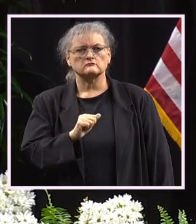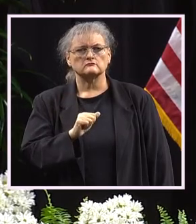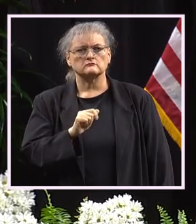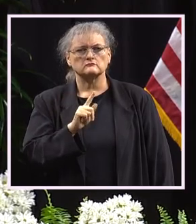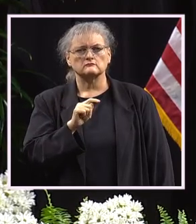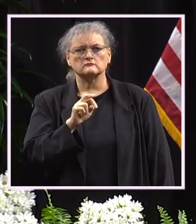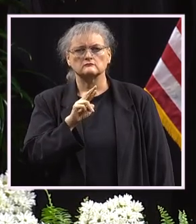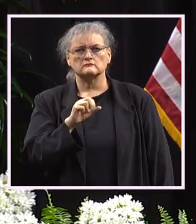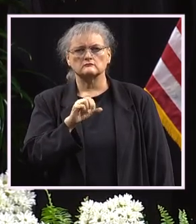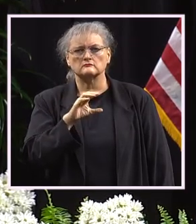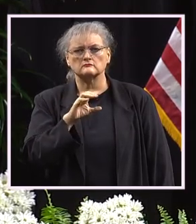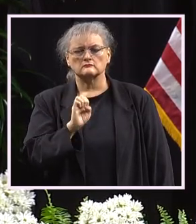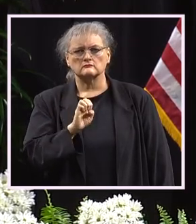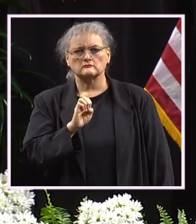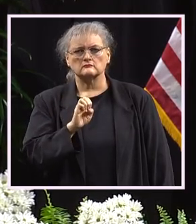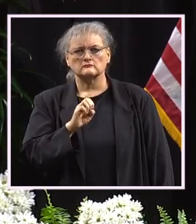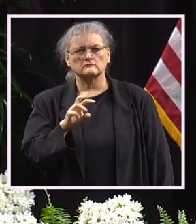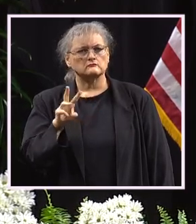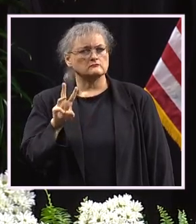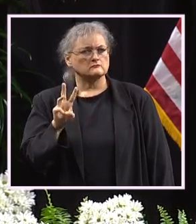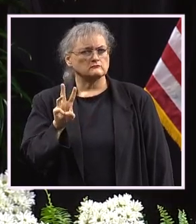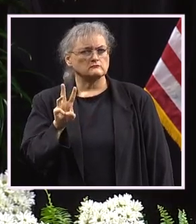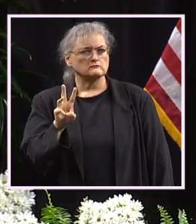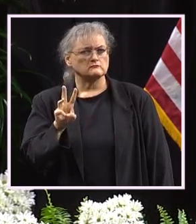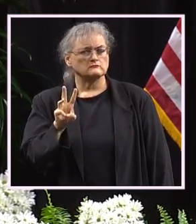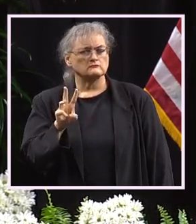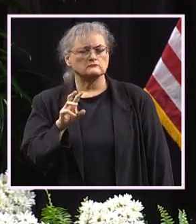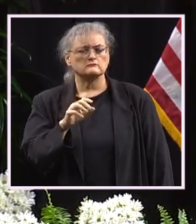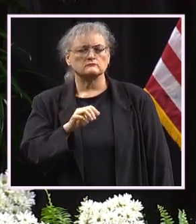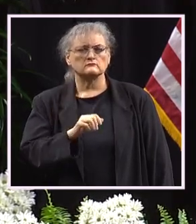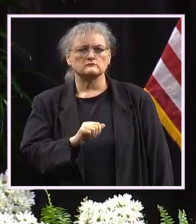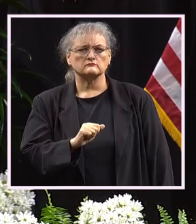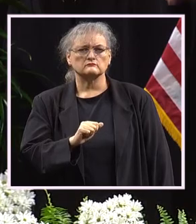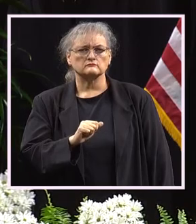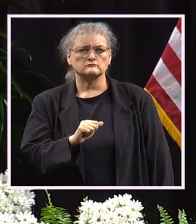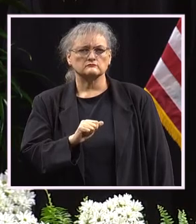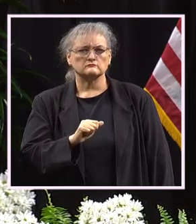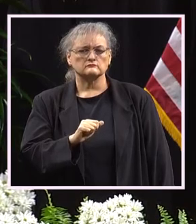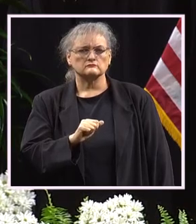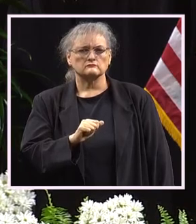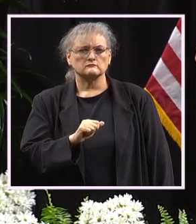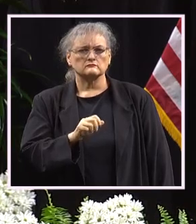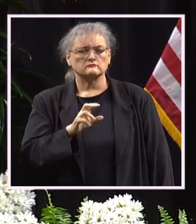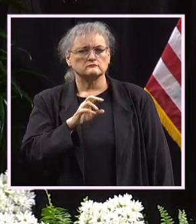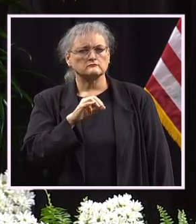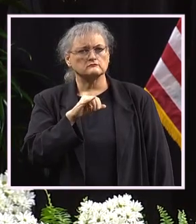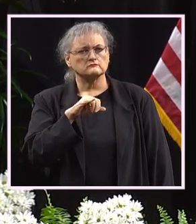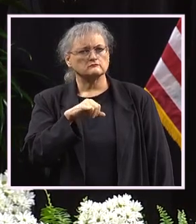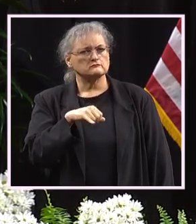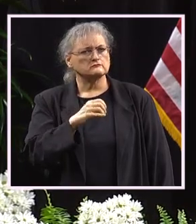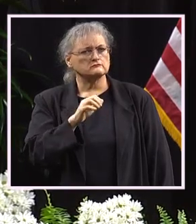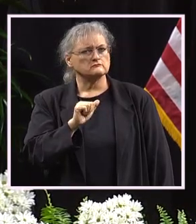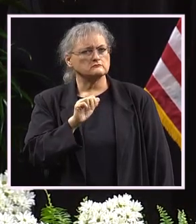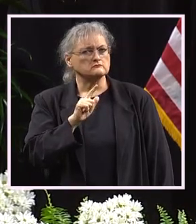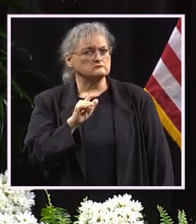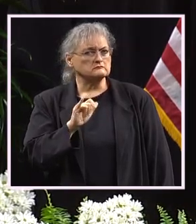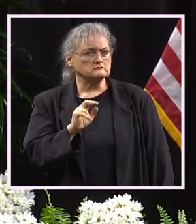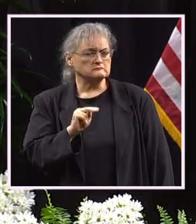Trace A. Wickline, magna cum laude. Jalen Martin